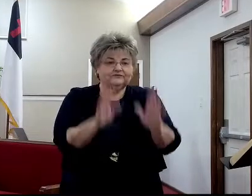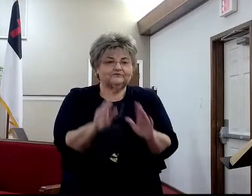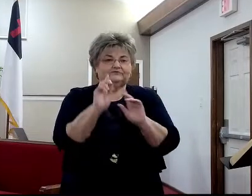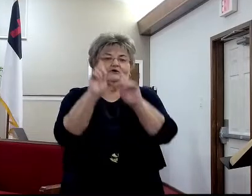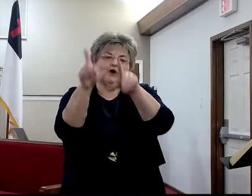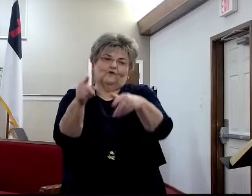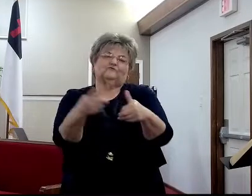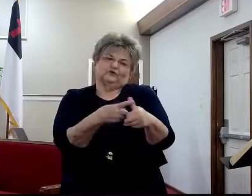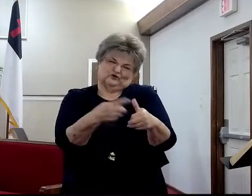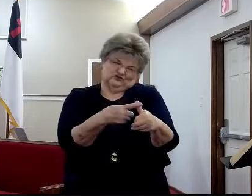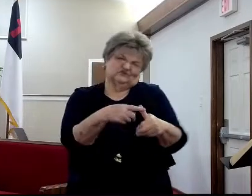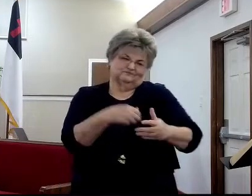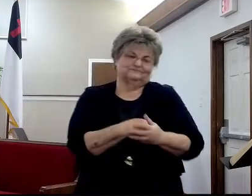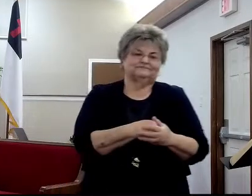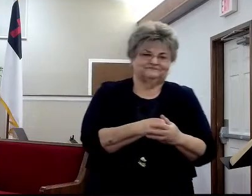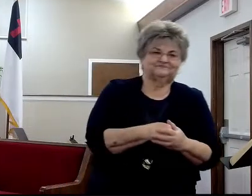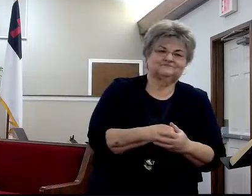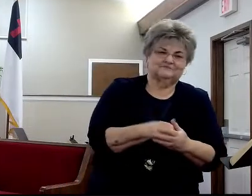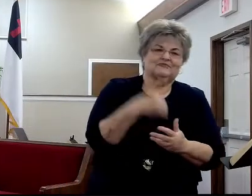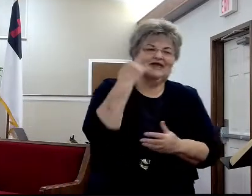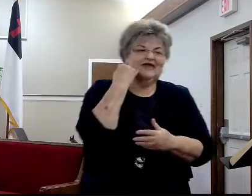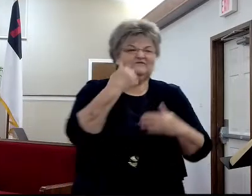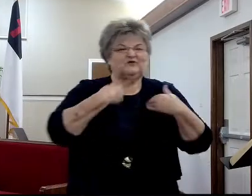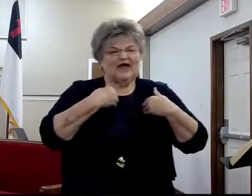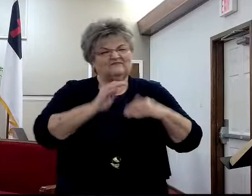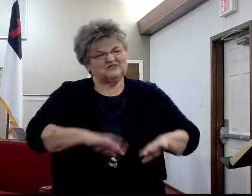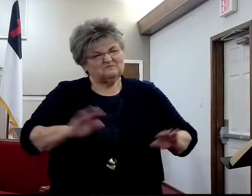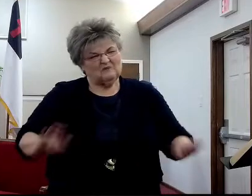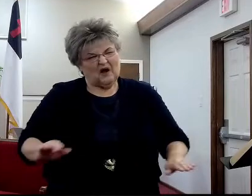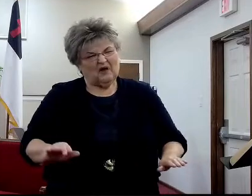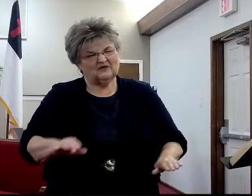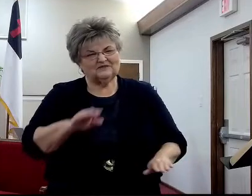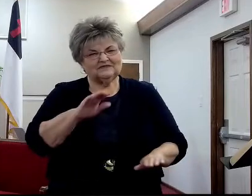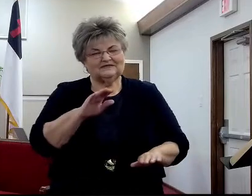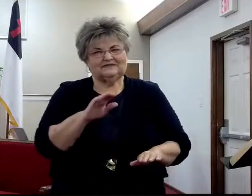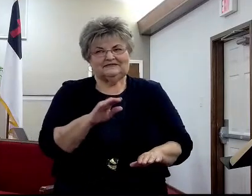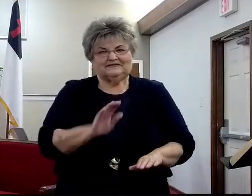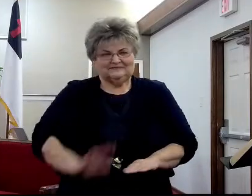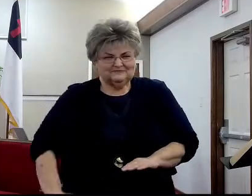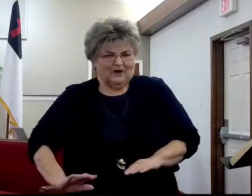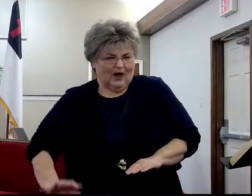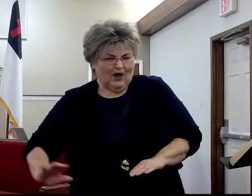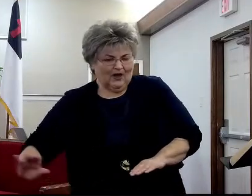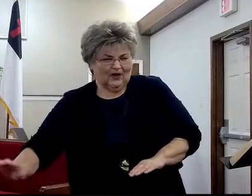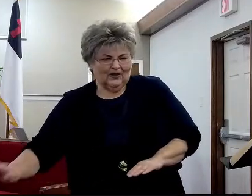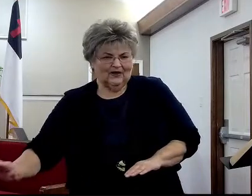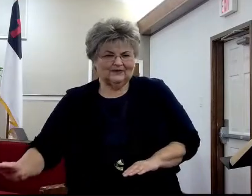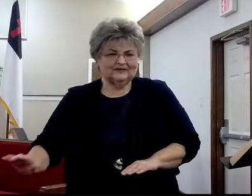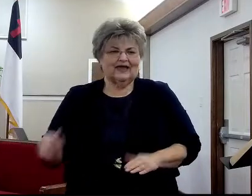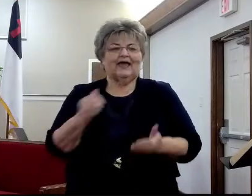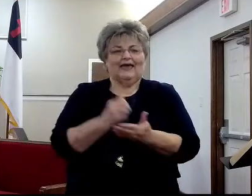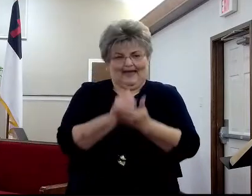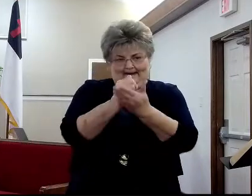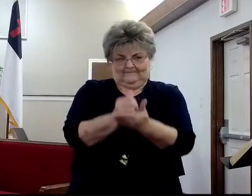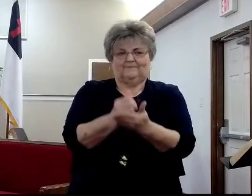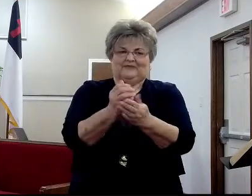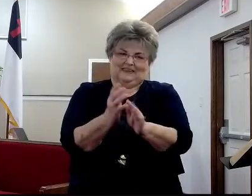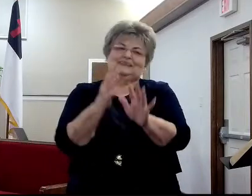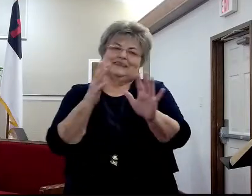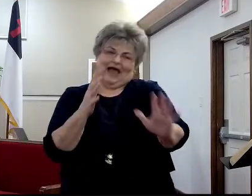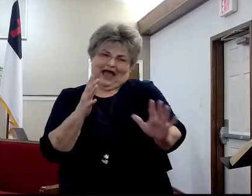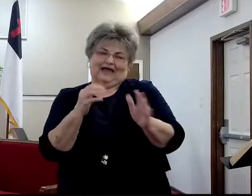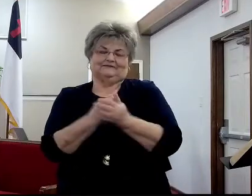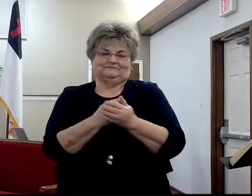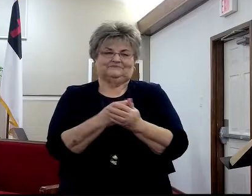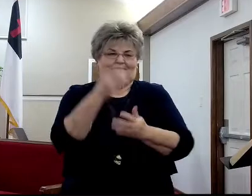mind. Please walk through with your kids if you can. If your kids are small, they don't know what they're doing. If they might spill a plate or something like that. Please walk through the line with your kids. I